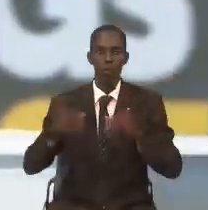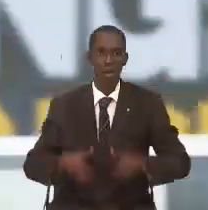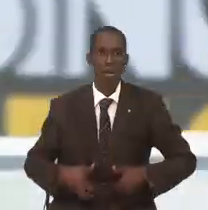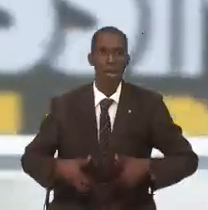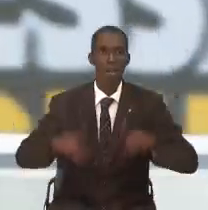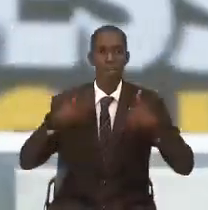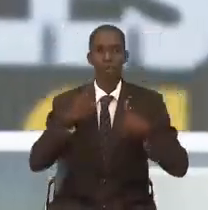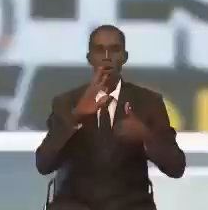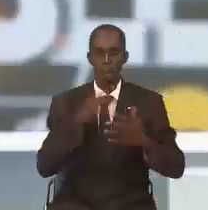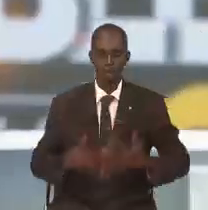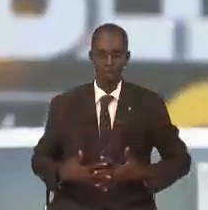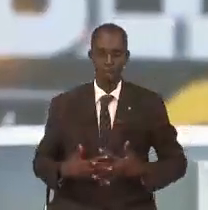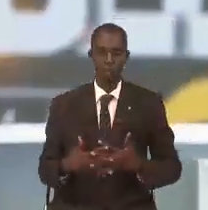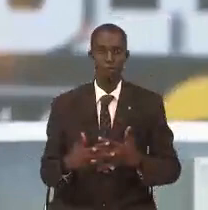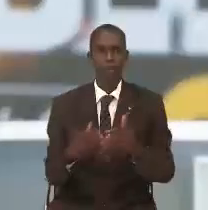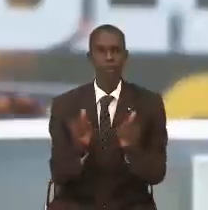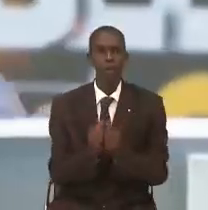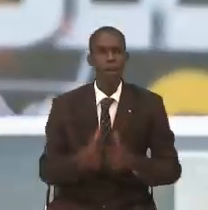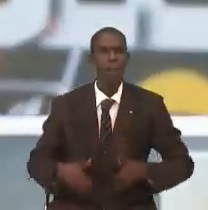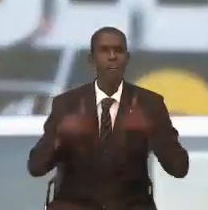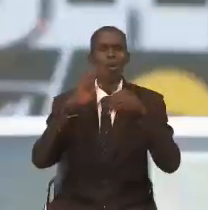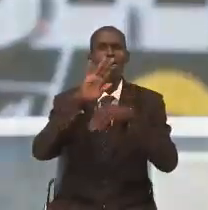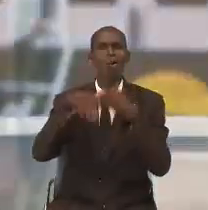with anger all the time.